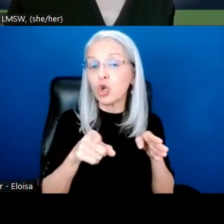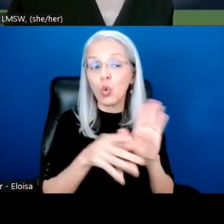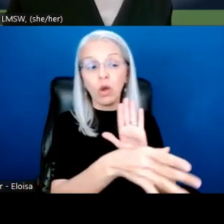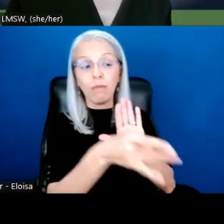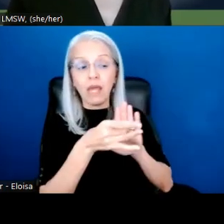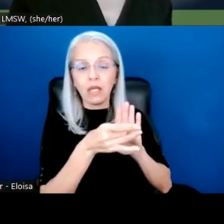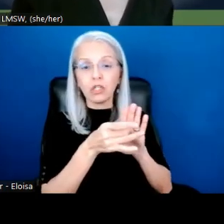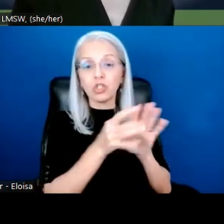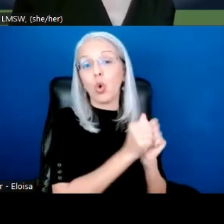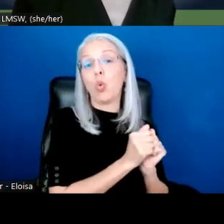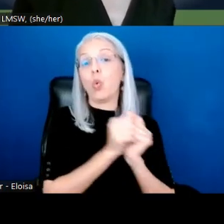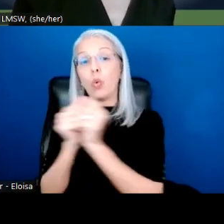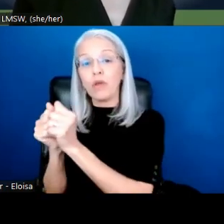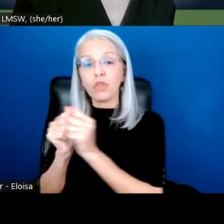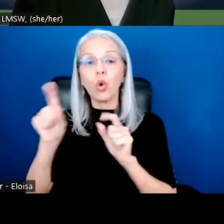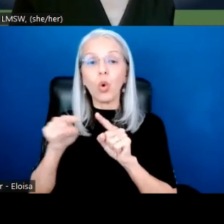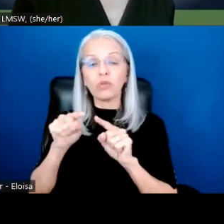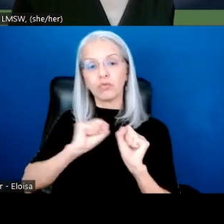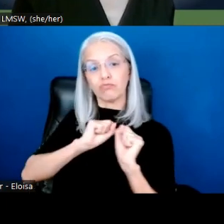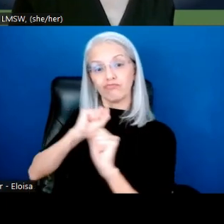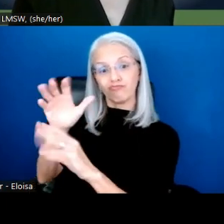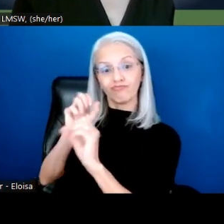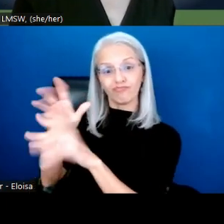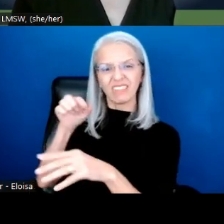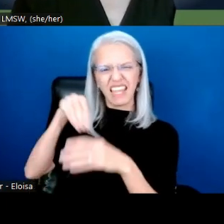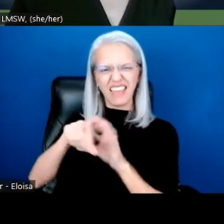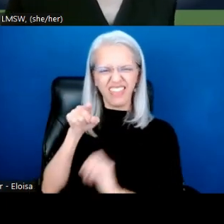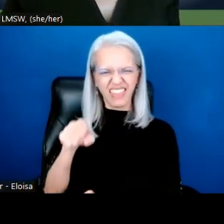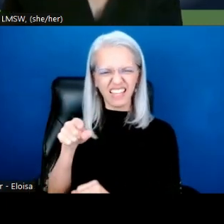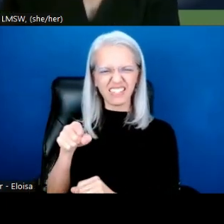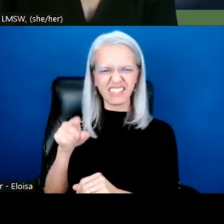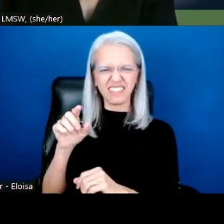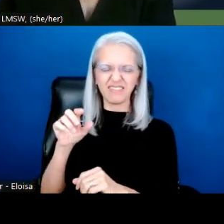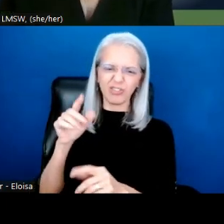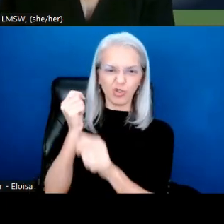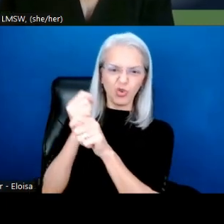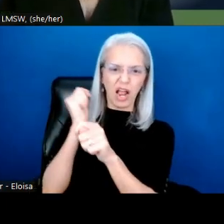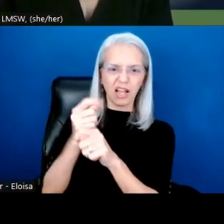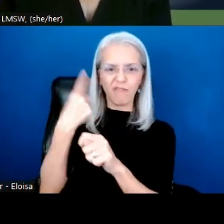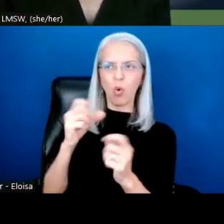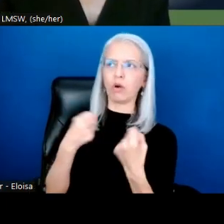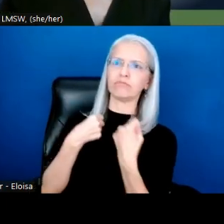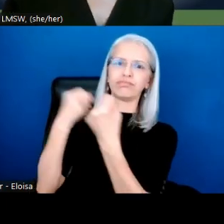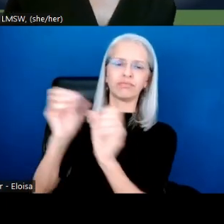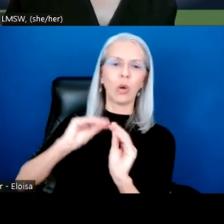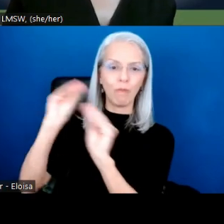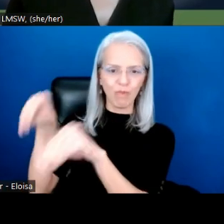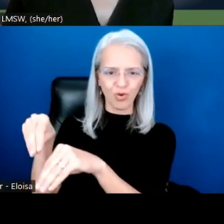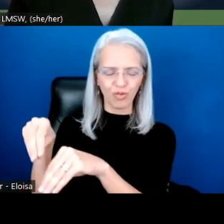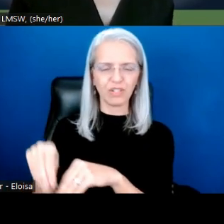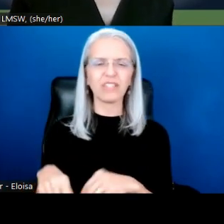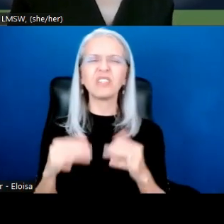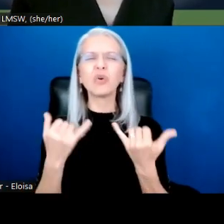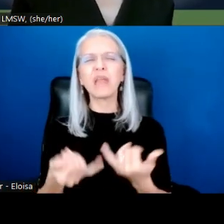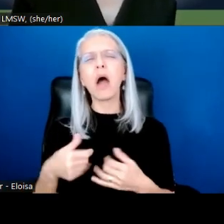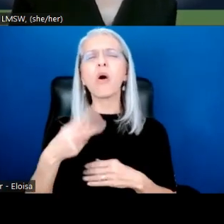moving vehicle. Write those 10 items down. I want to give you a couple of minutes to think and write those